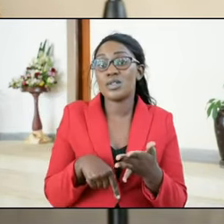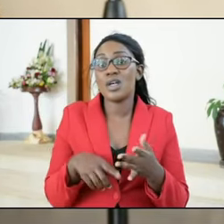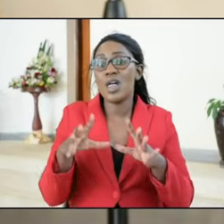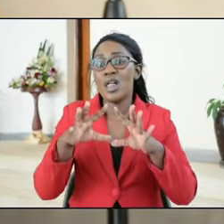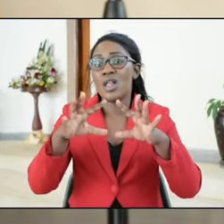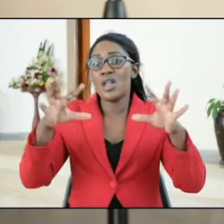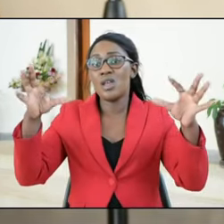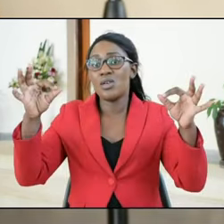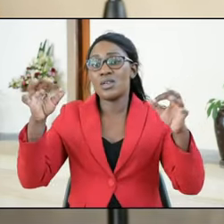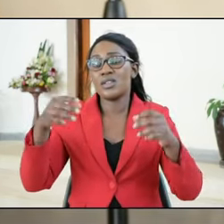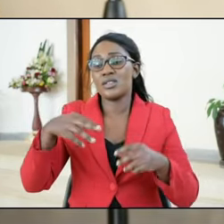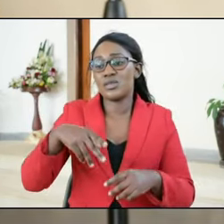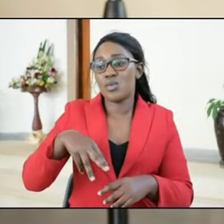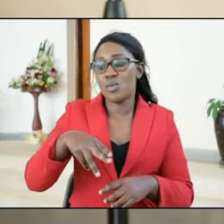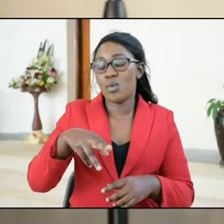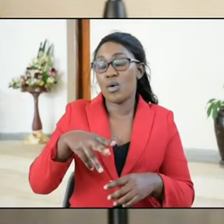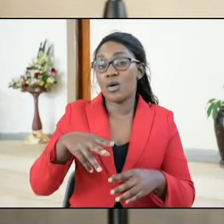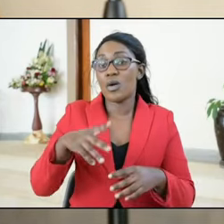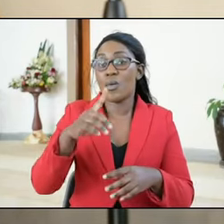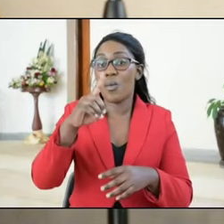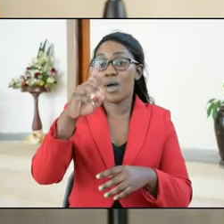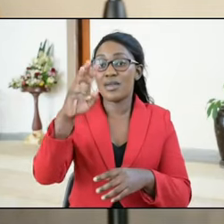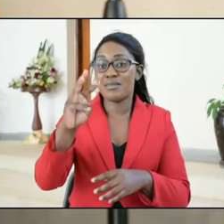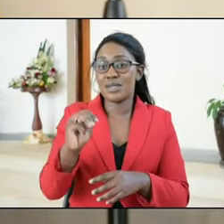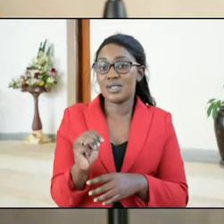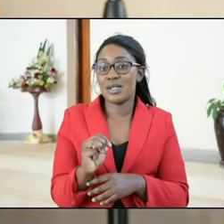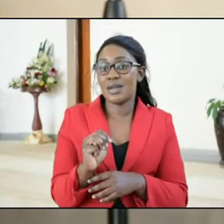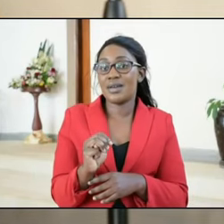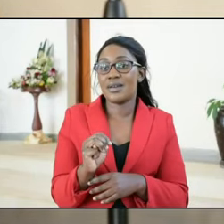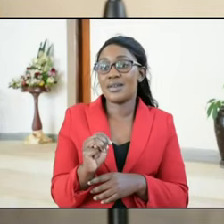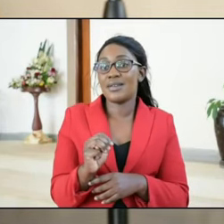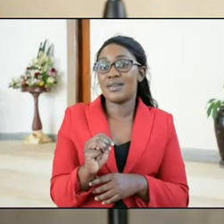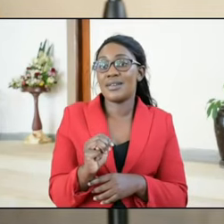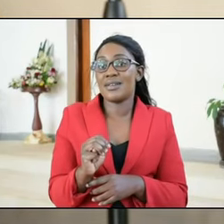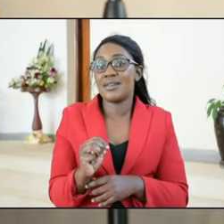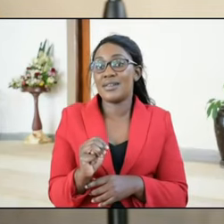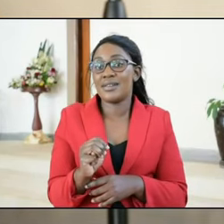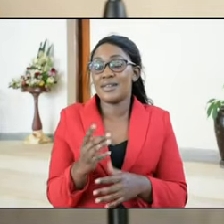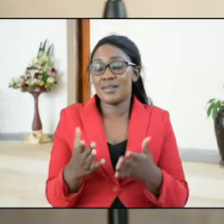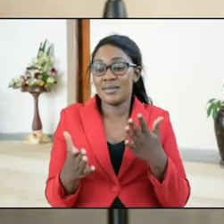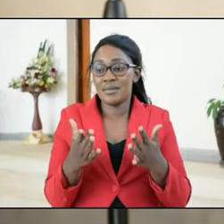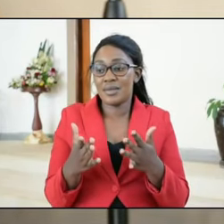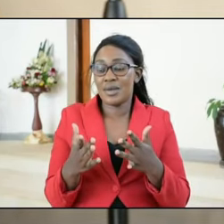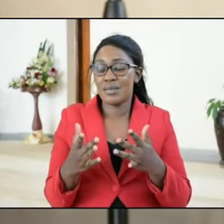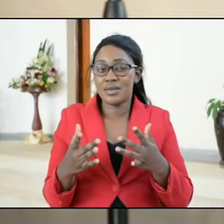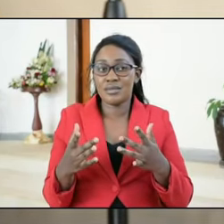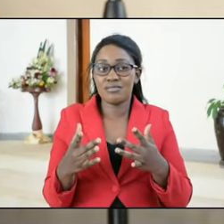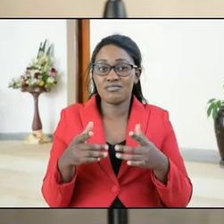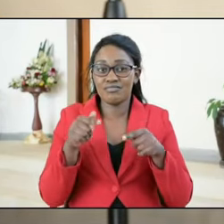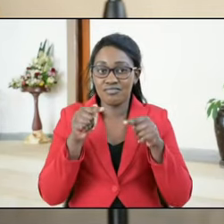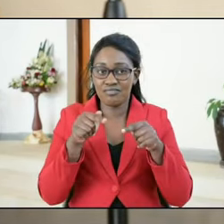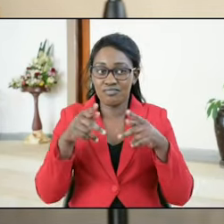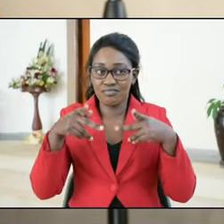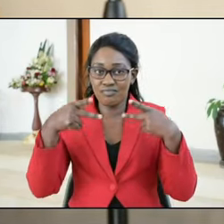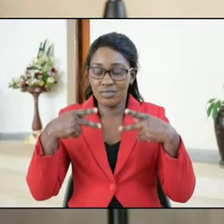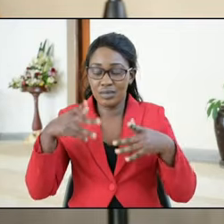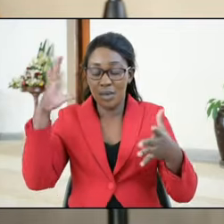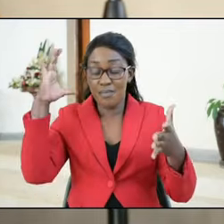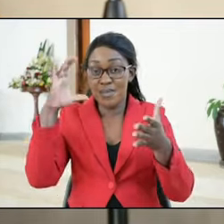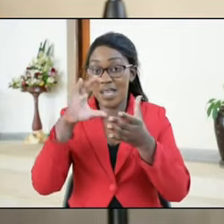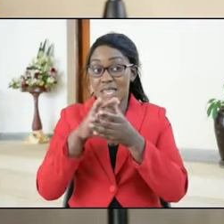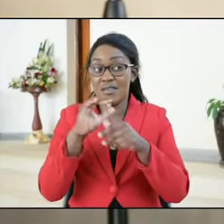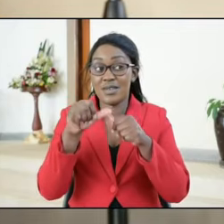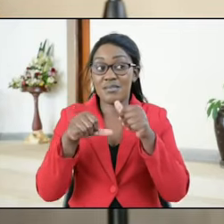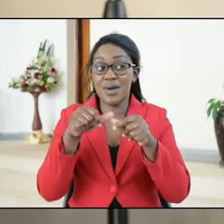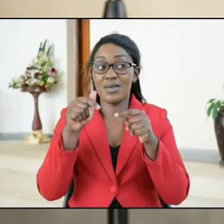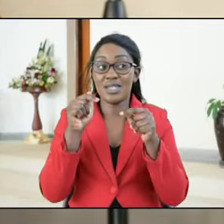can walk is a meter. And because they find themselves in conflict with their own law and tradition that they have brought and added